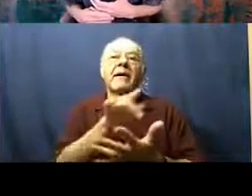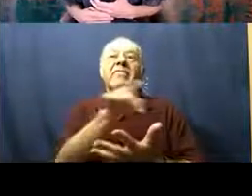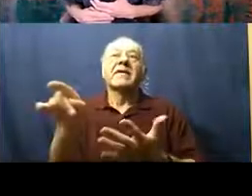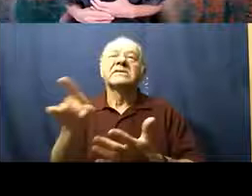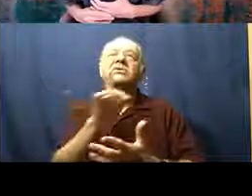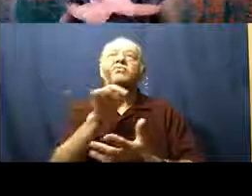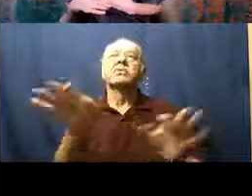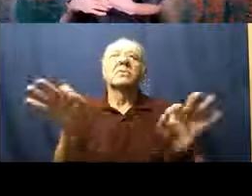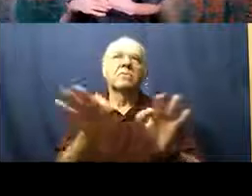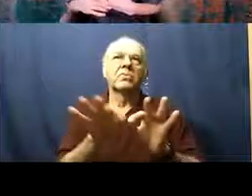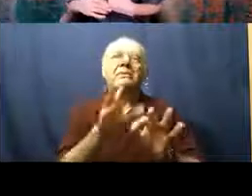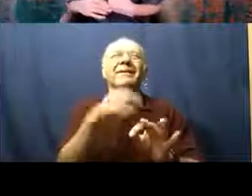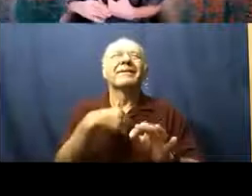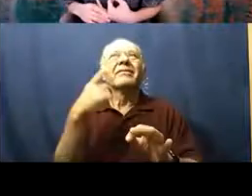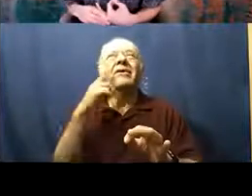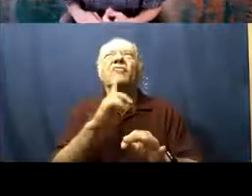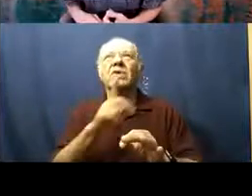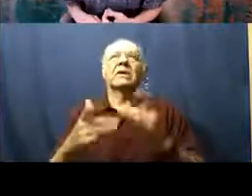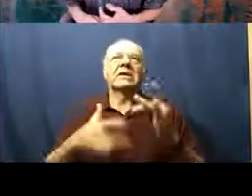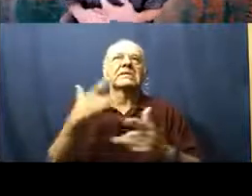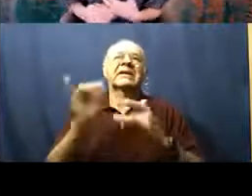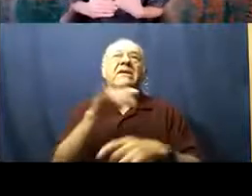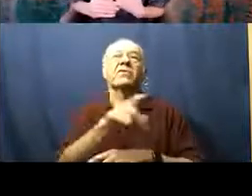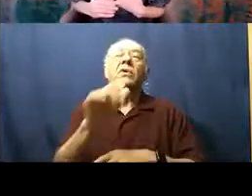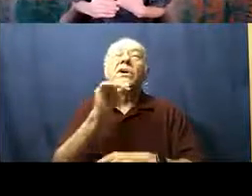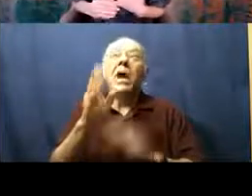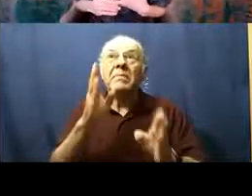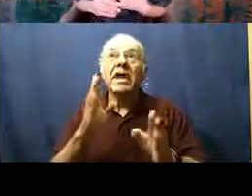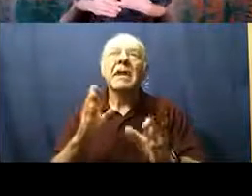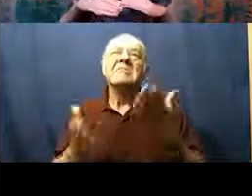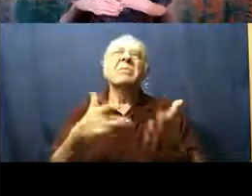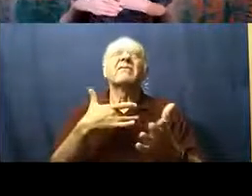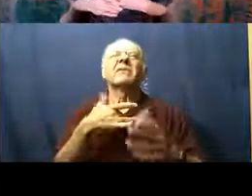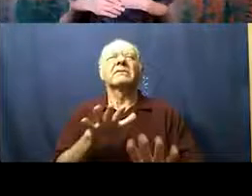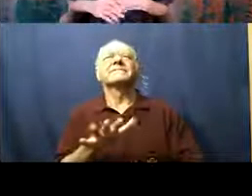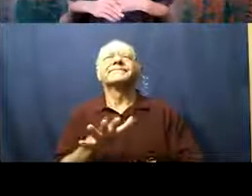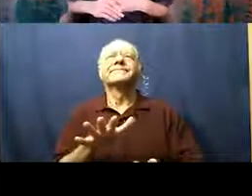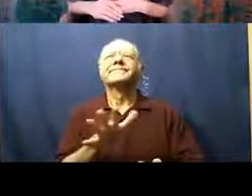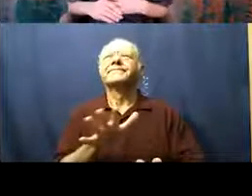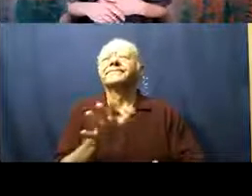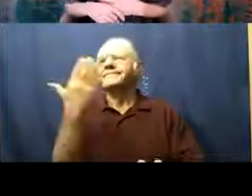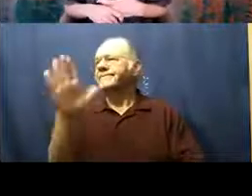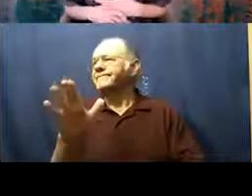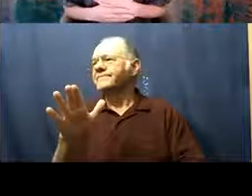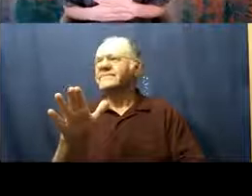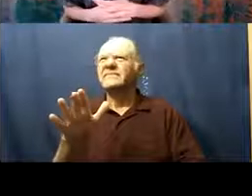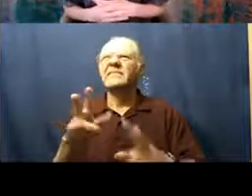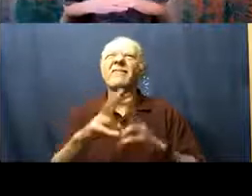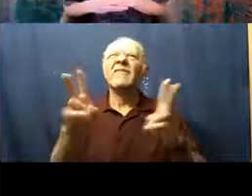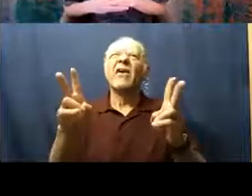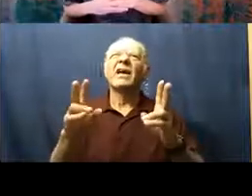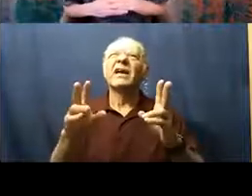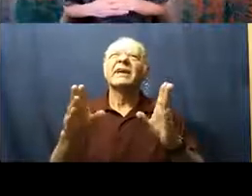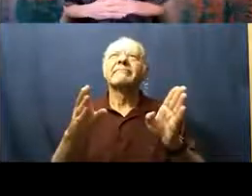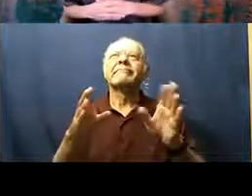really important and I think really exciting. If you're not, it may feel a little bit, I don't know, administrative. But